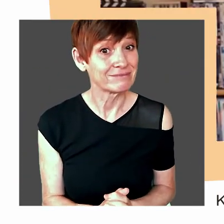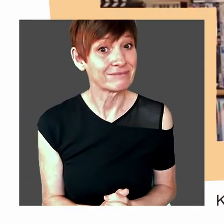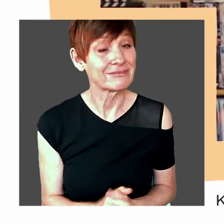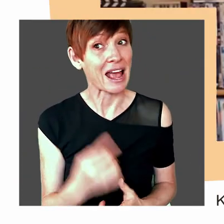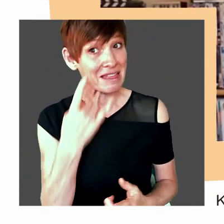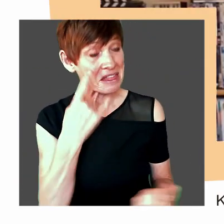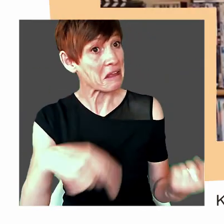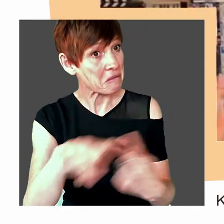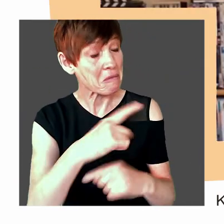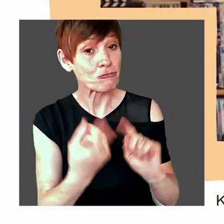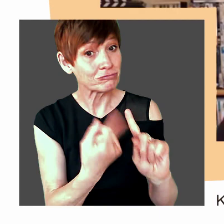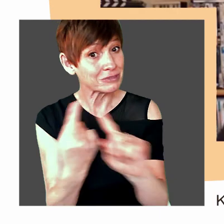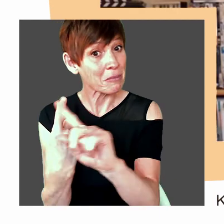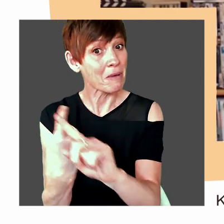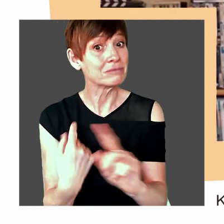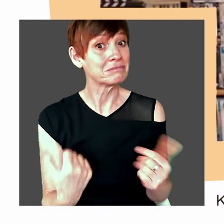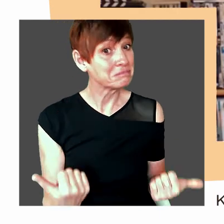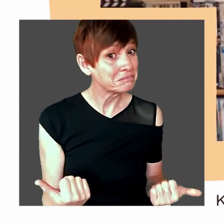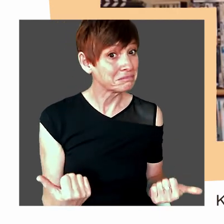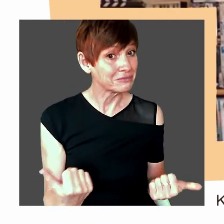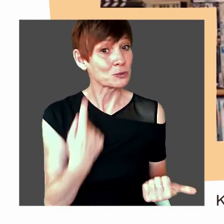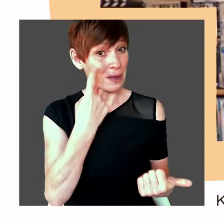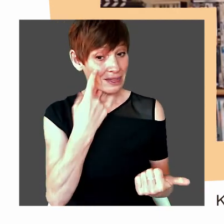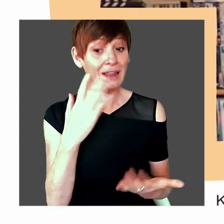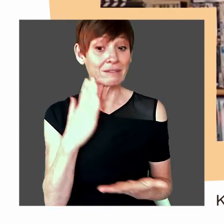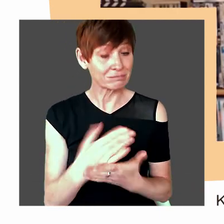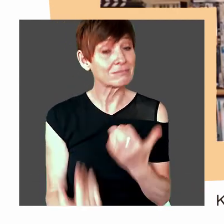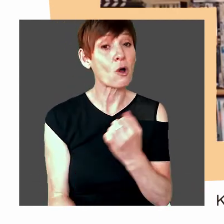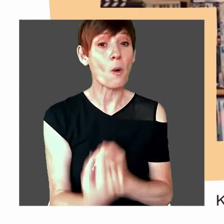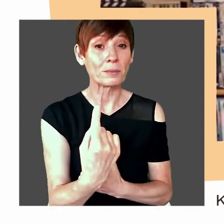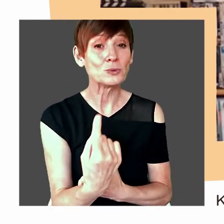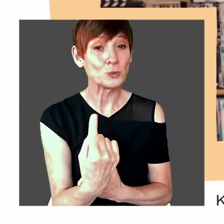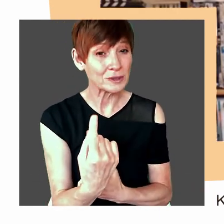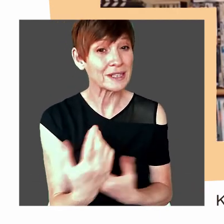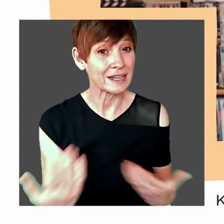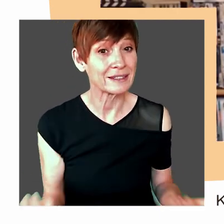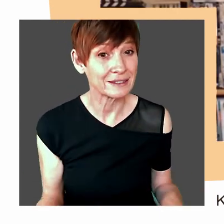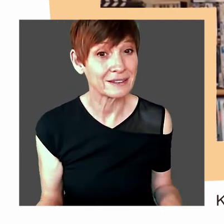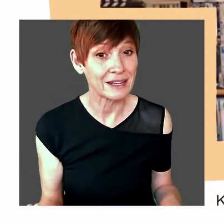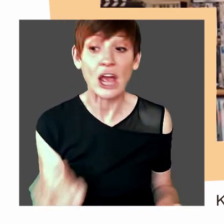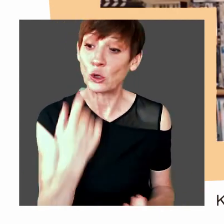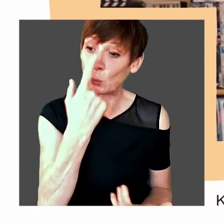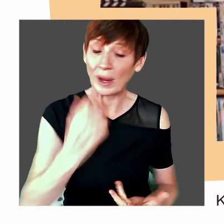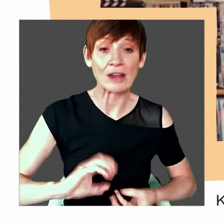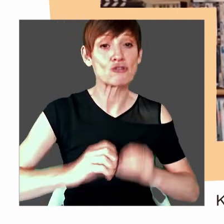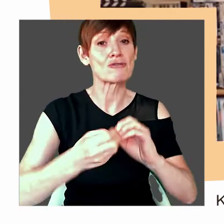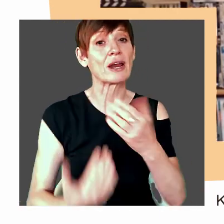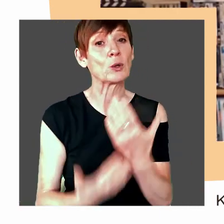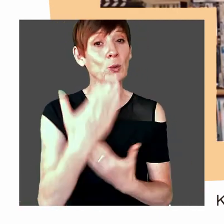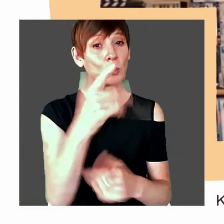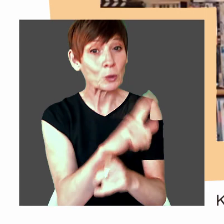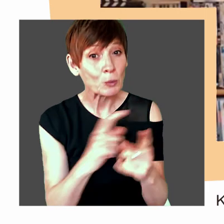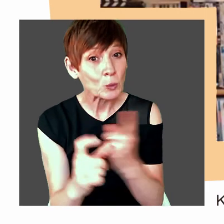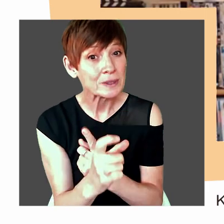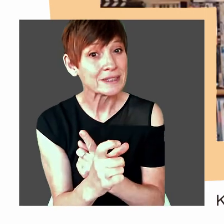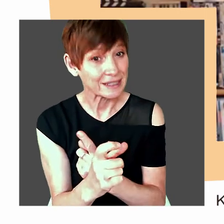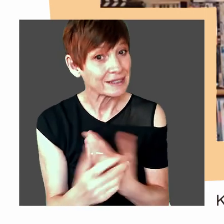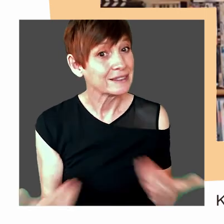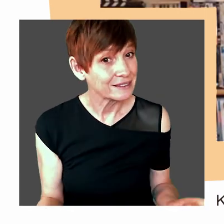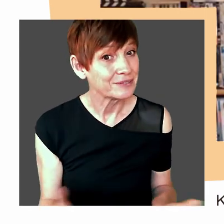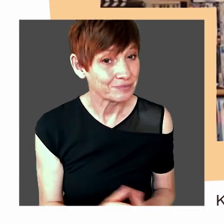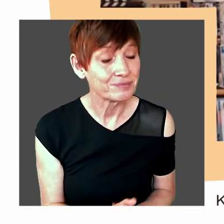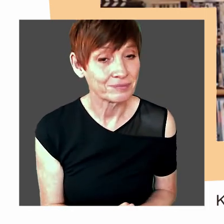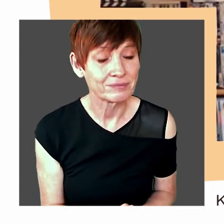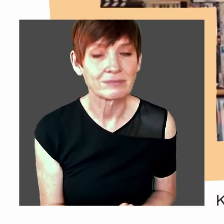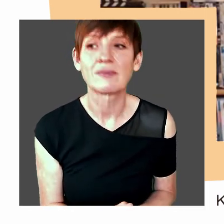to that. So I think there is a lot to be said for that opportunity as well, and creating new communities around that too. Yeah, because I